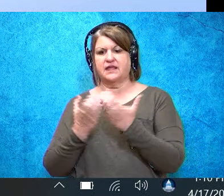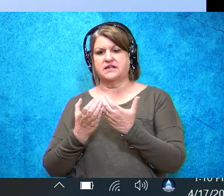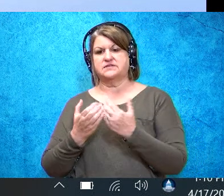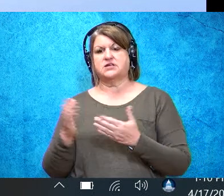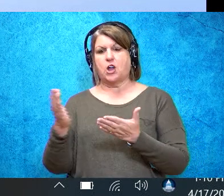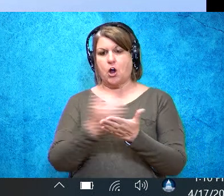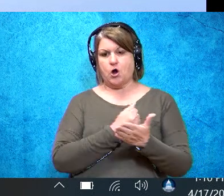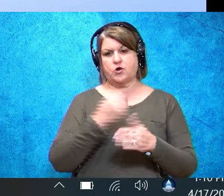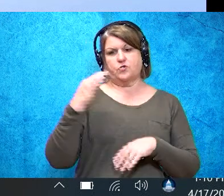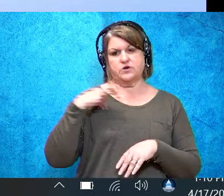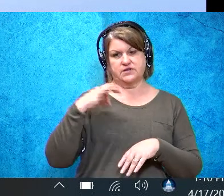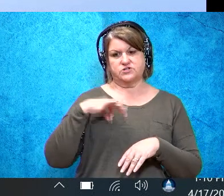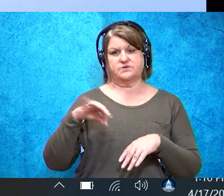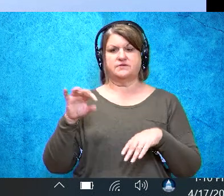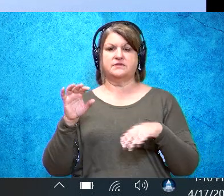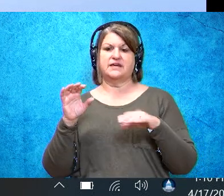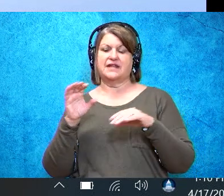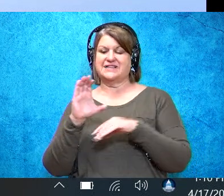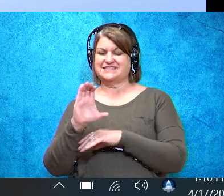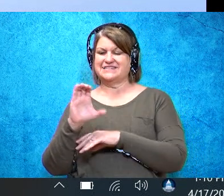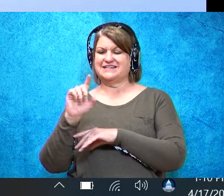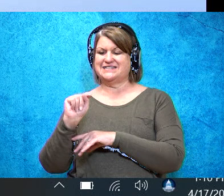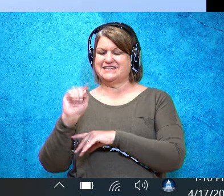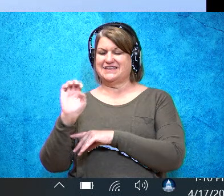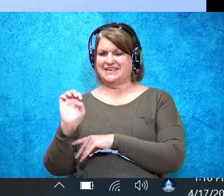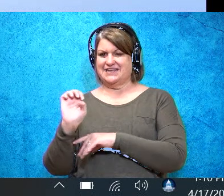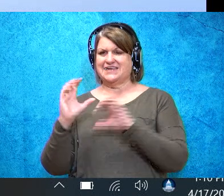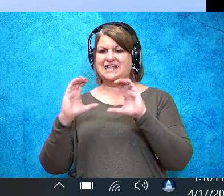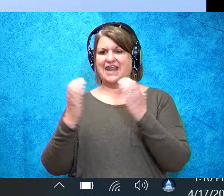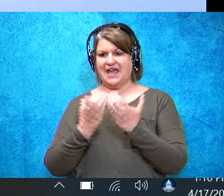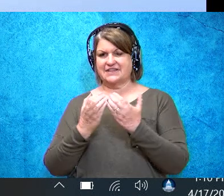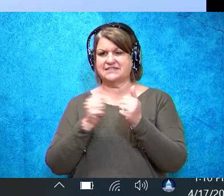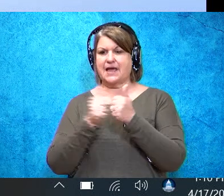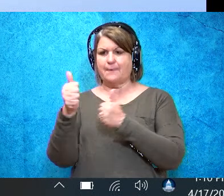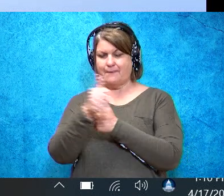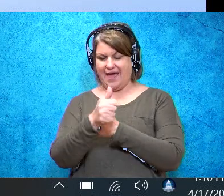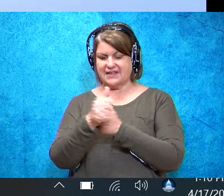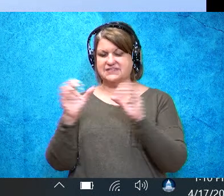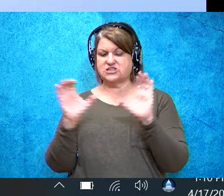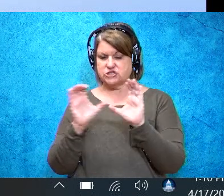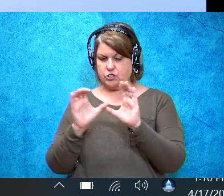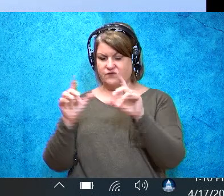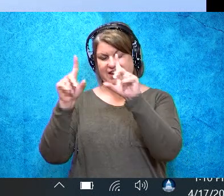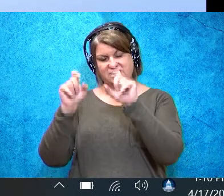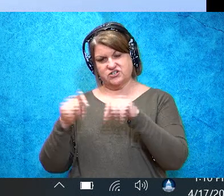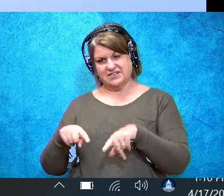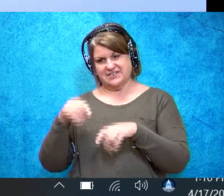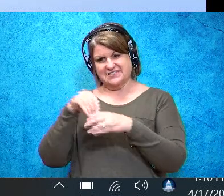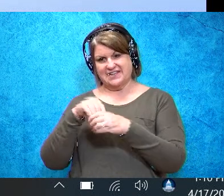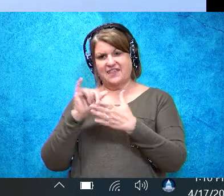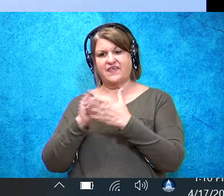certification in a CTE course and pass the certification test within that course.